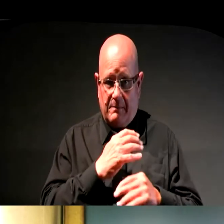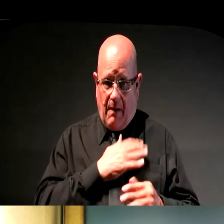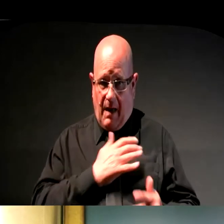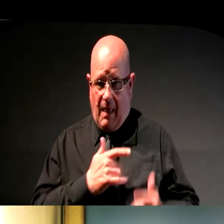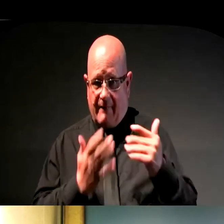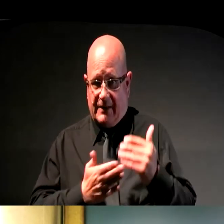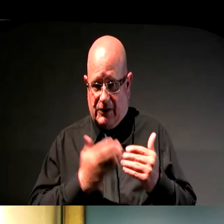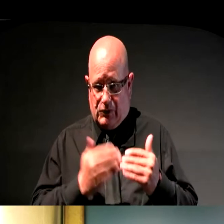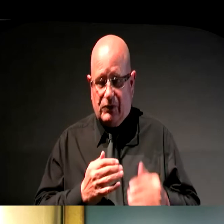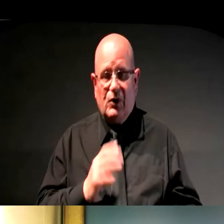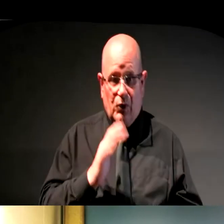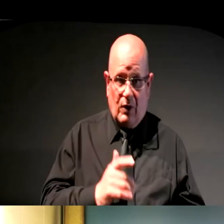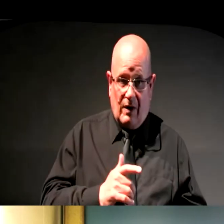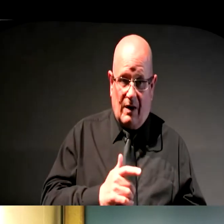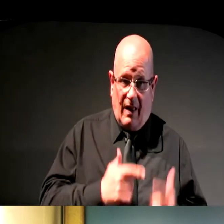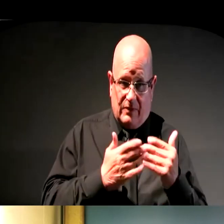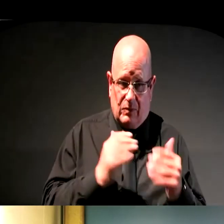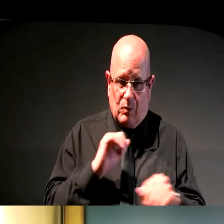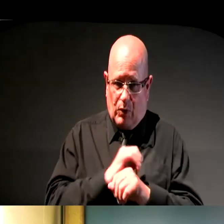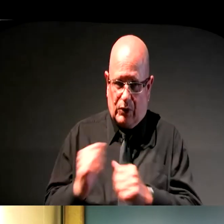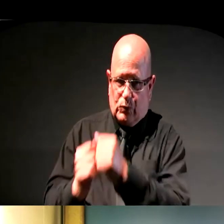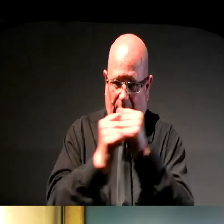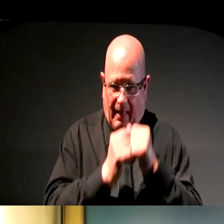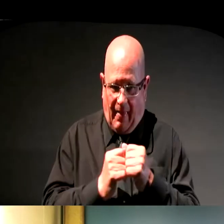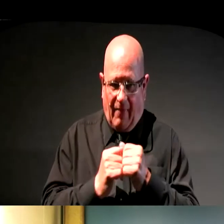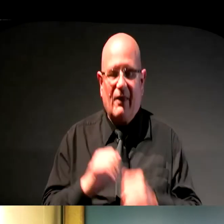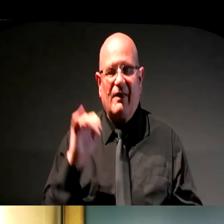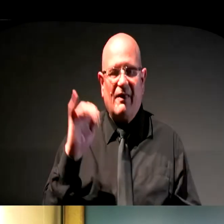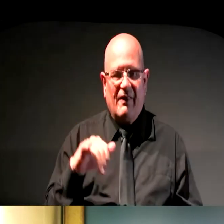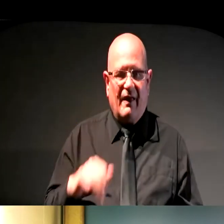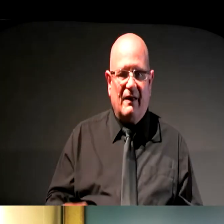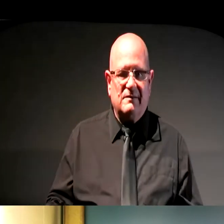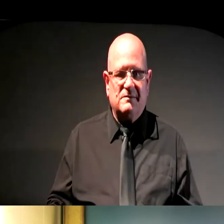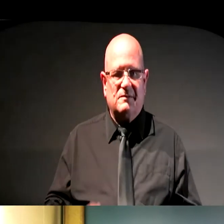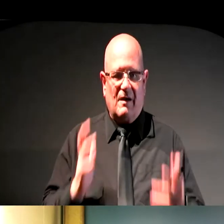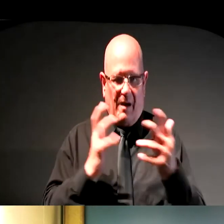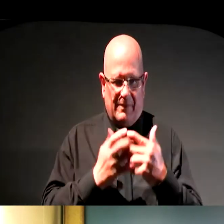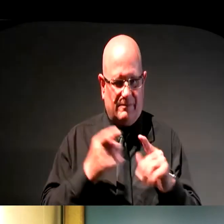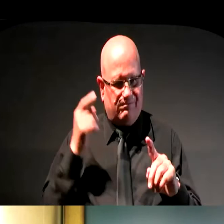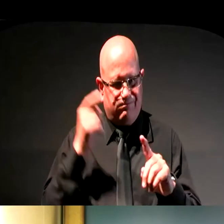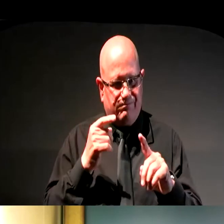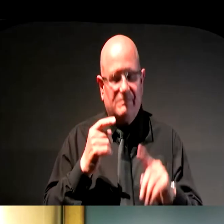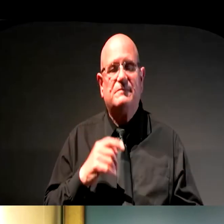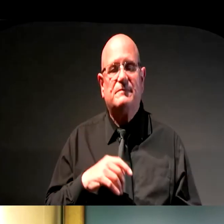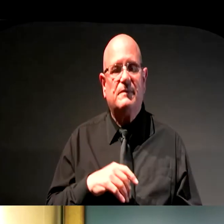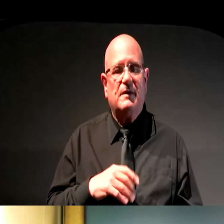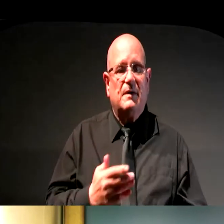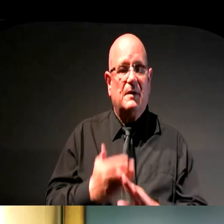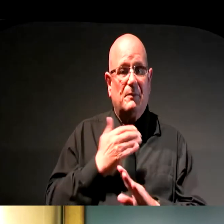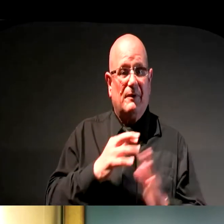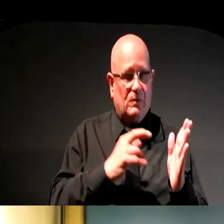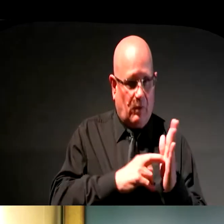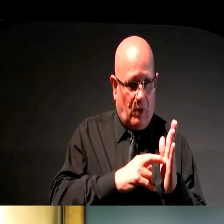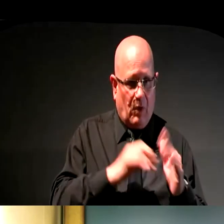easier, we'll all work together. And so much of the conversation is around that. In previous roles, I used to work in the